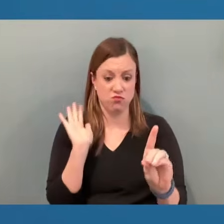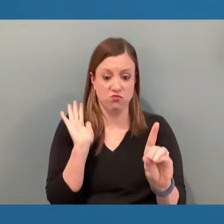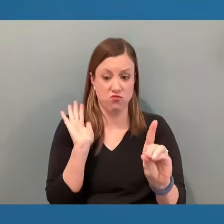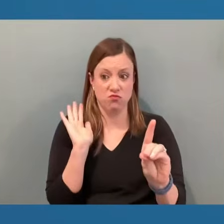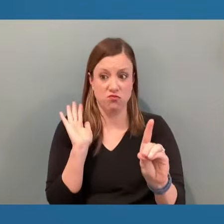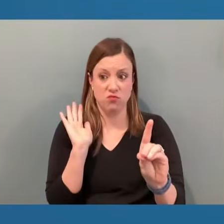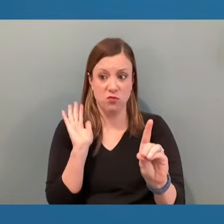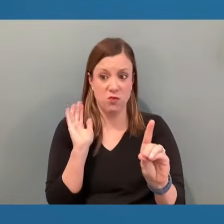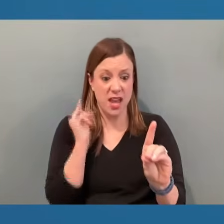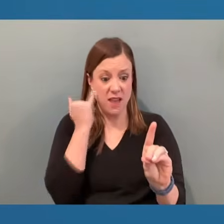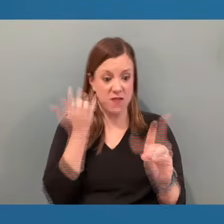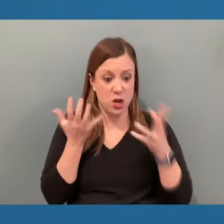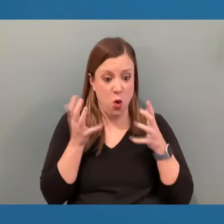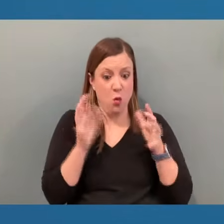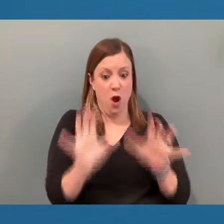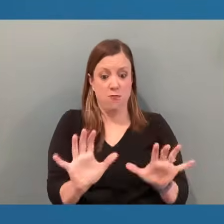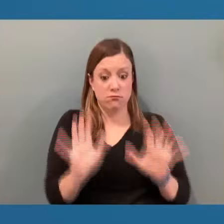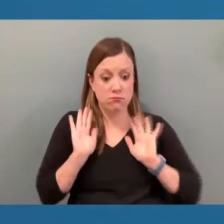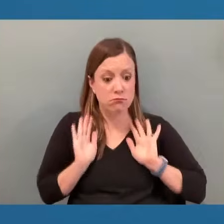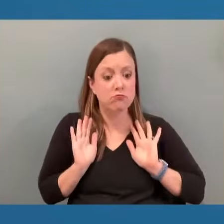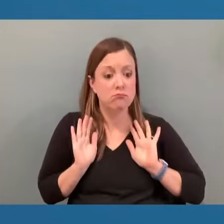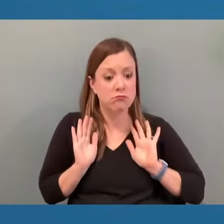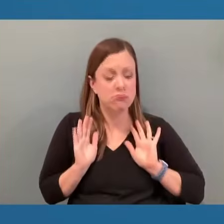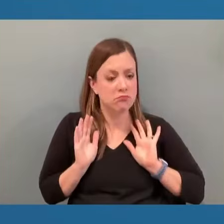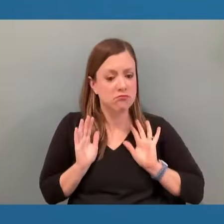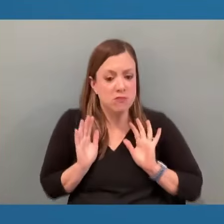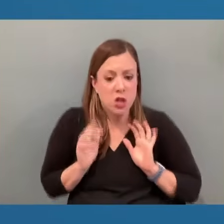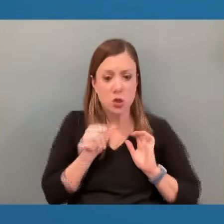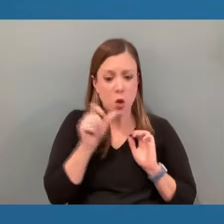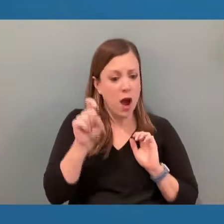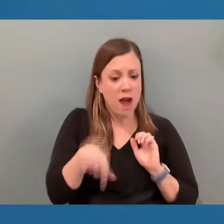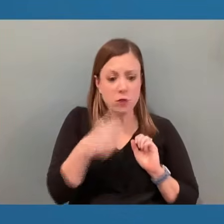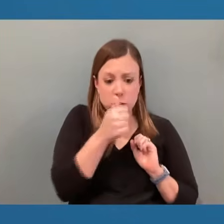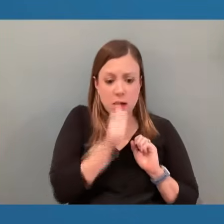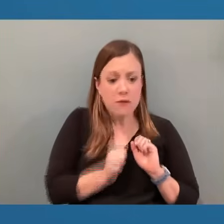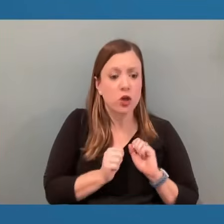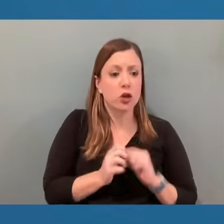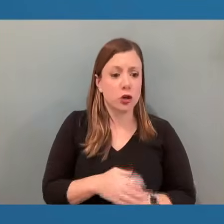doing today with this legislation. I've been moved through